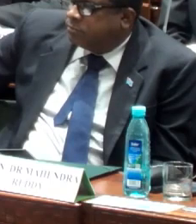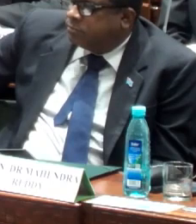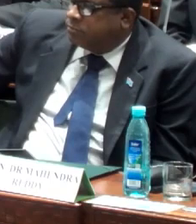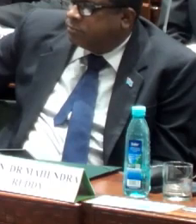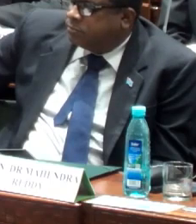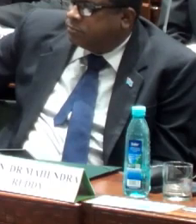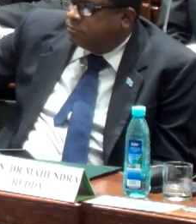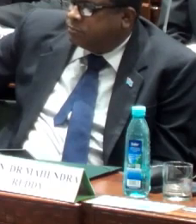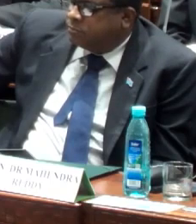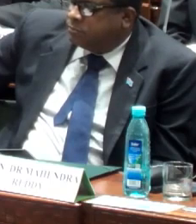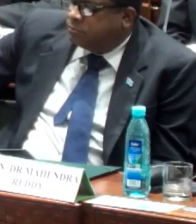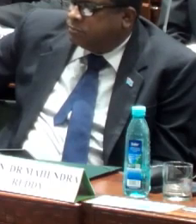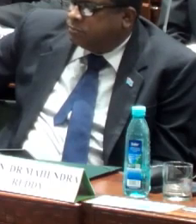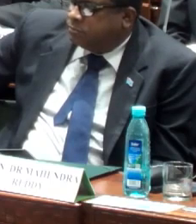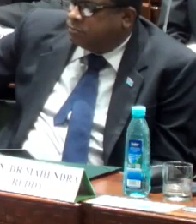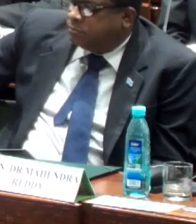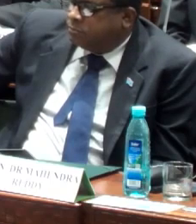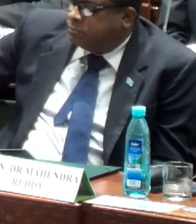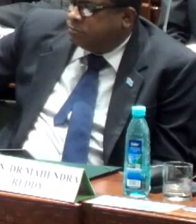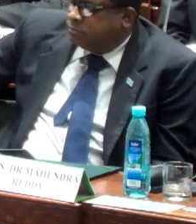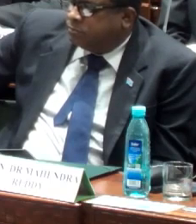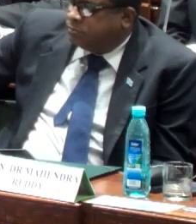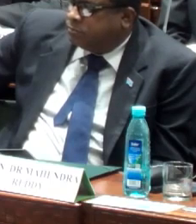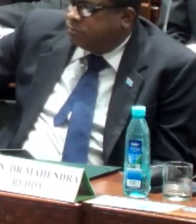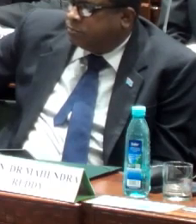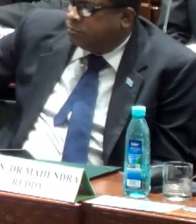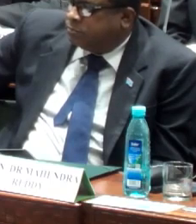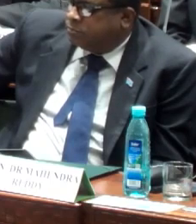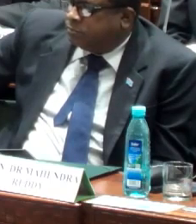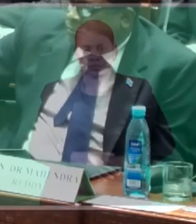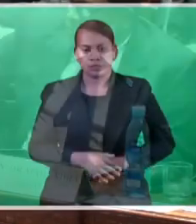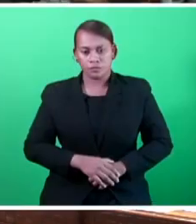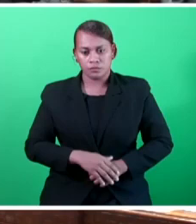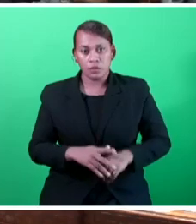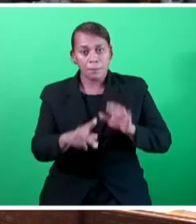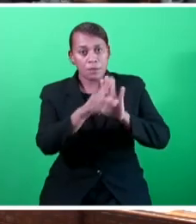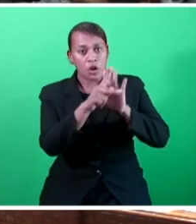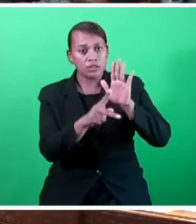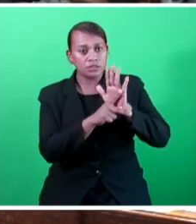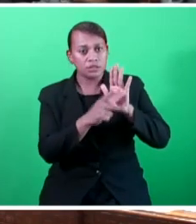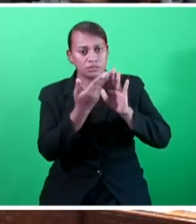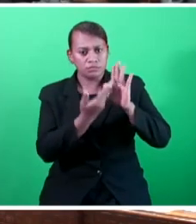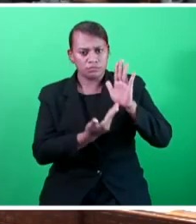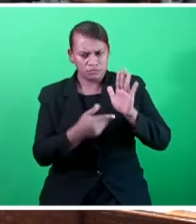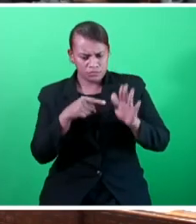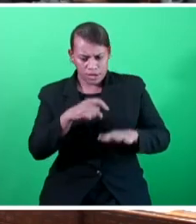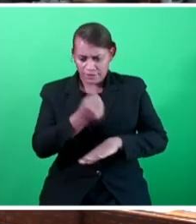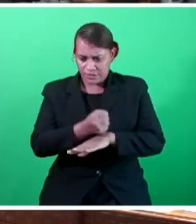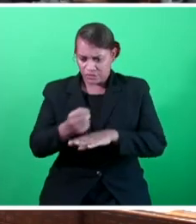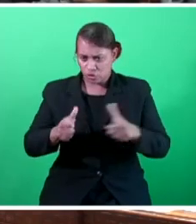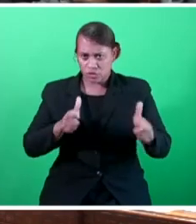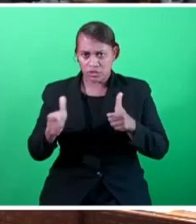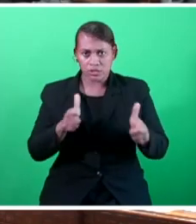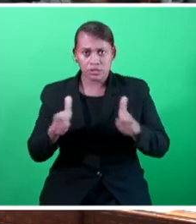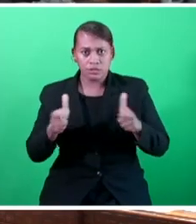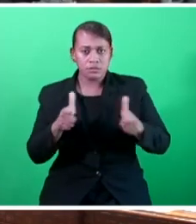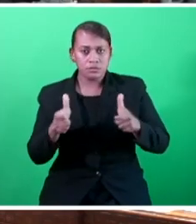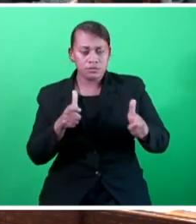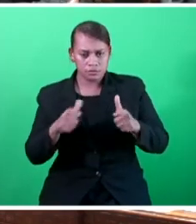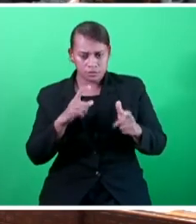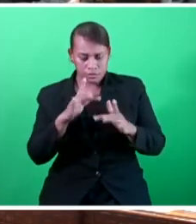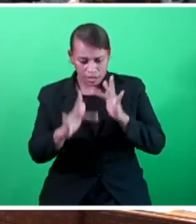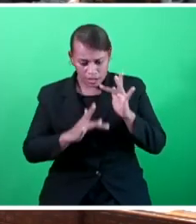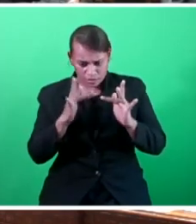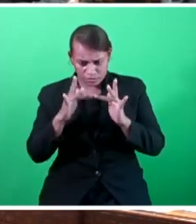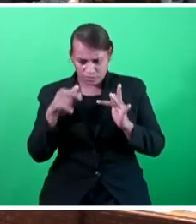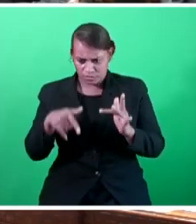regulate the internet and institute a porn block. In fact, I'd like to quote her, she says, "The